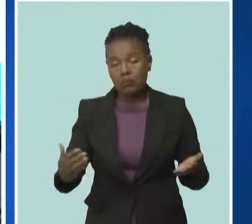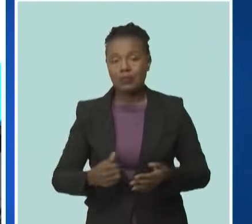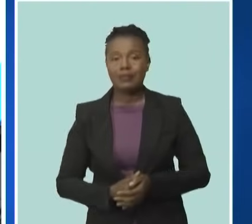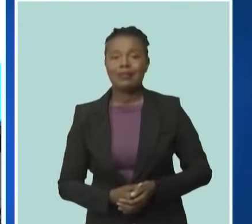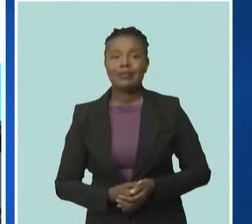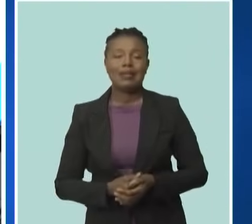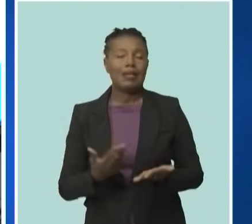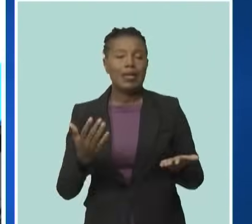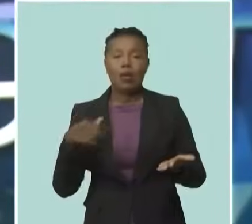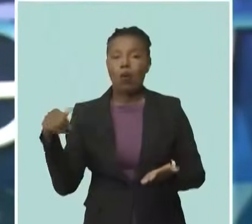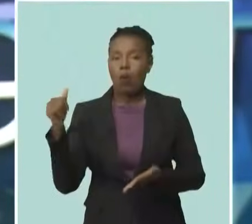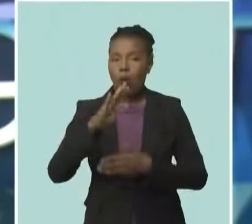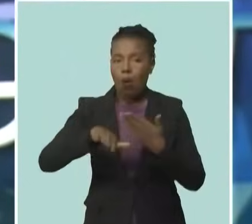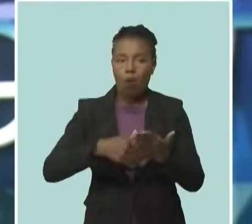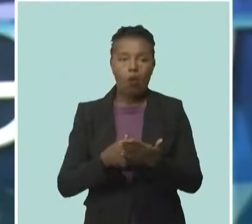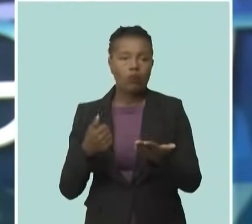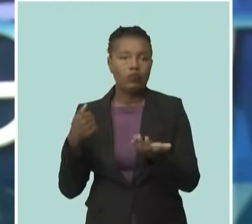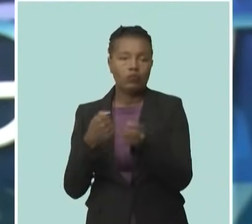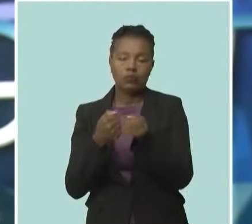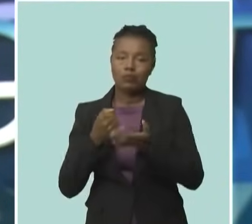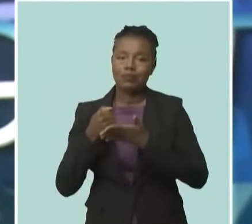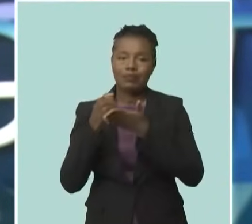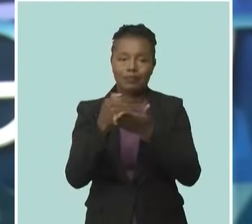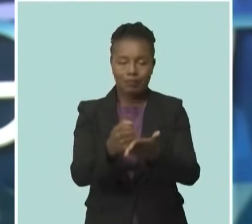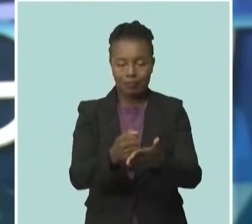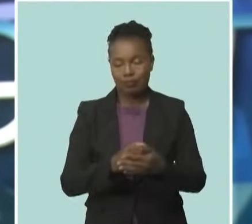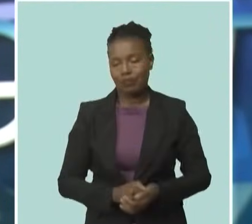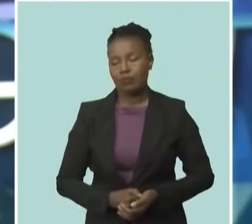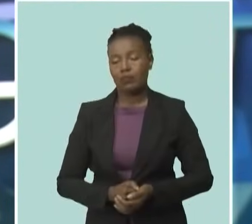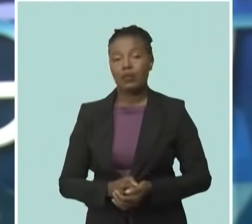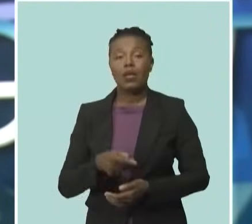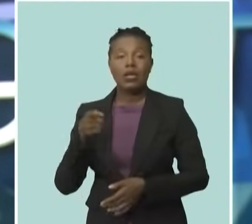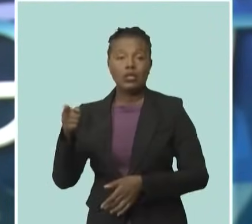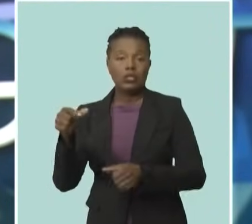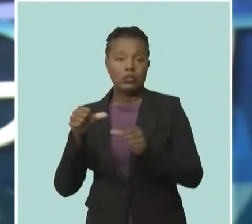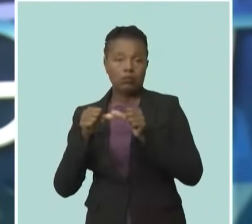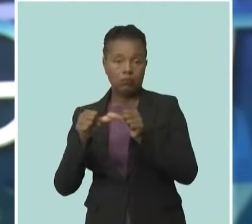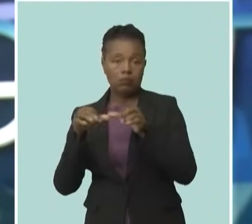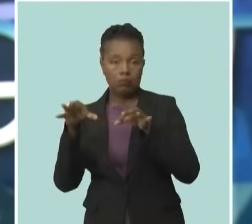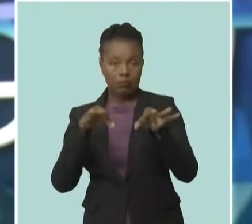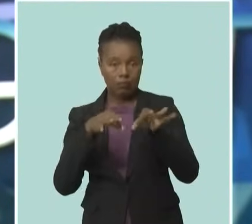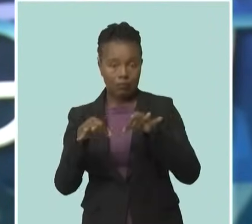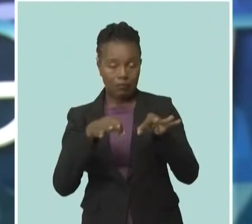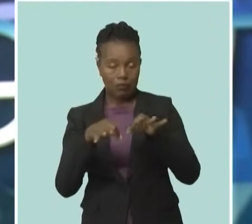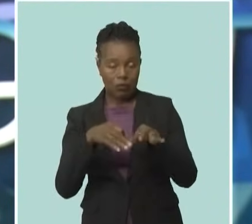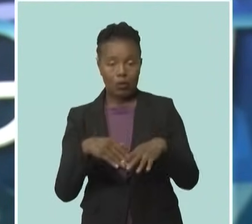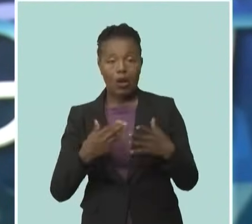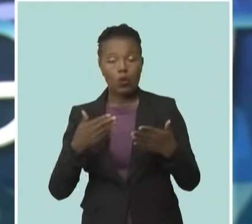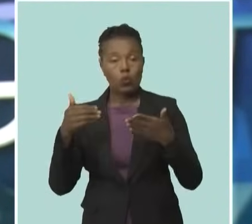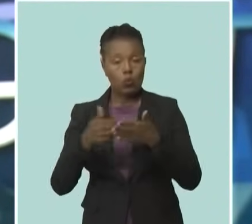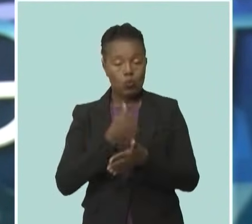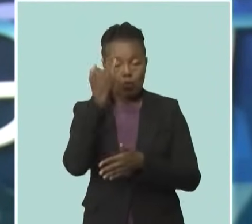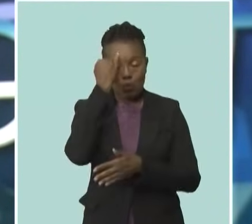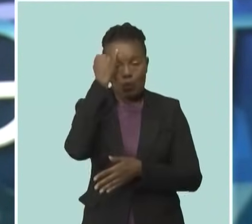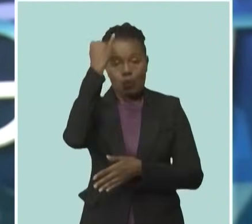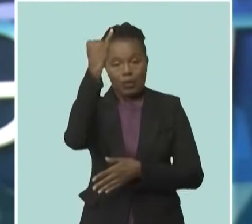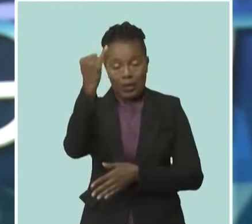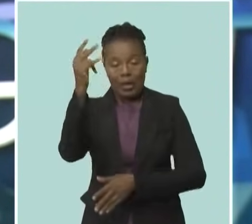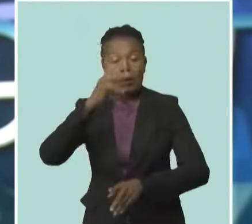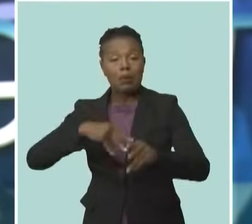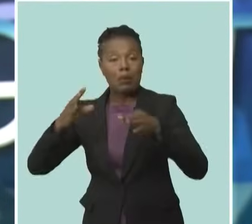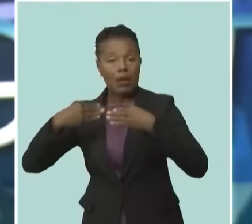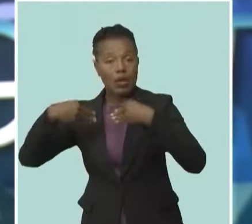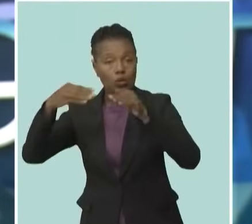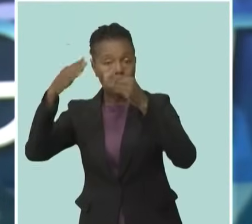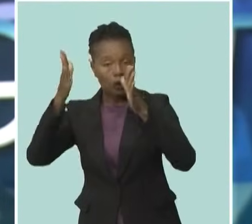all helps. Ms. Gill explains that through the new initiative, shoppers will be asked if they want to round up